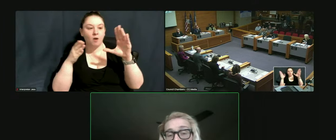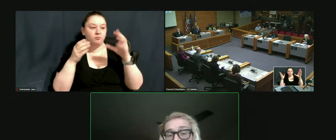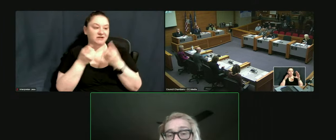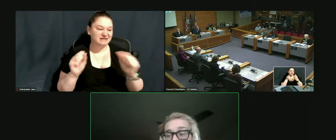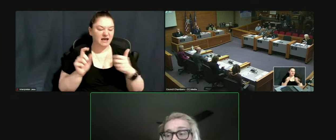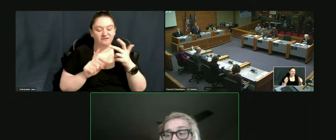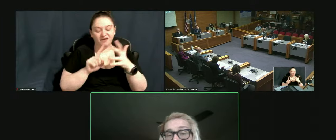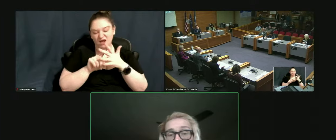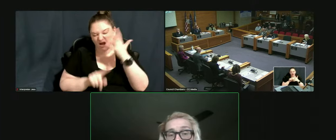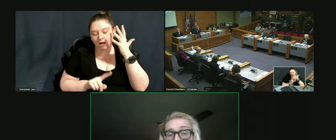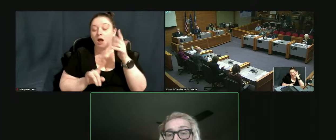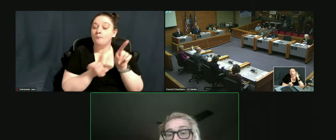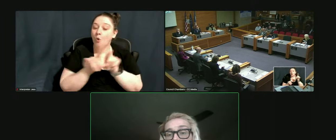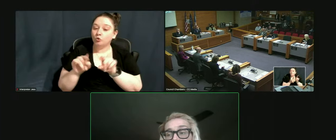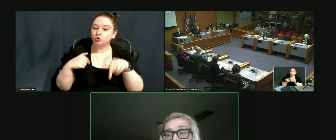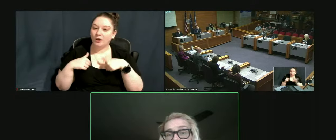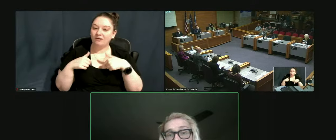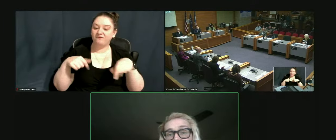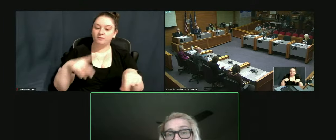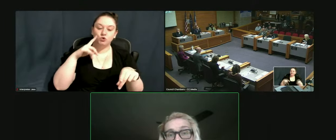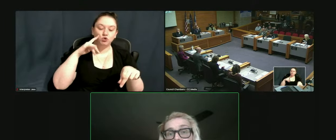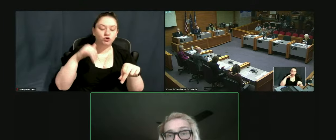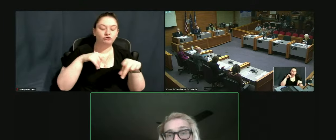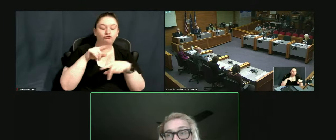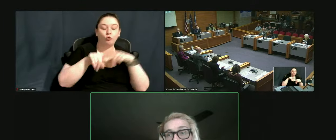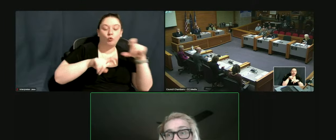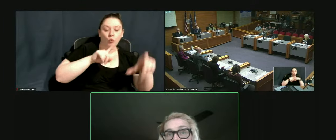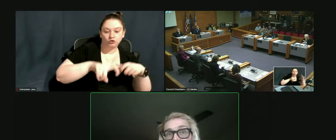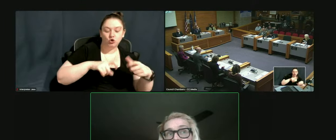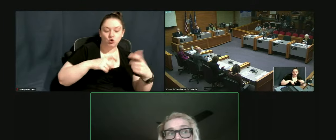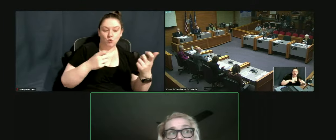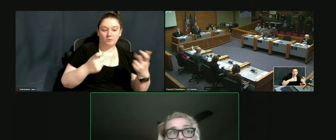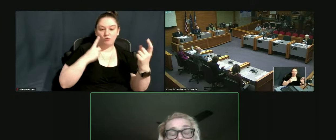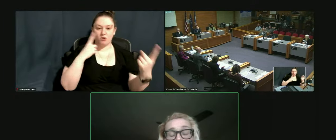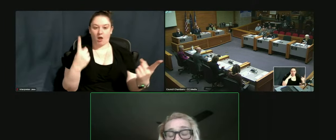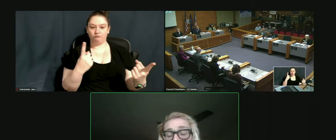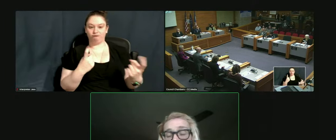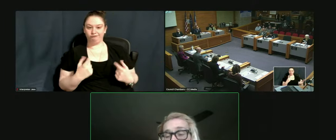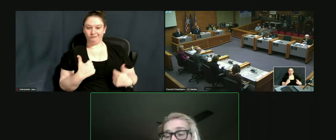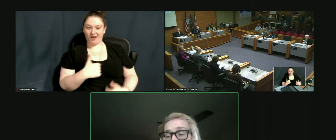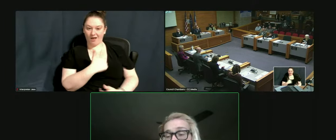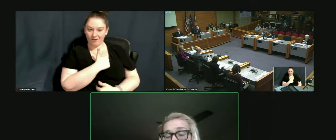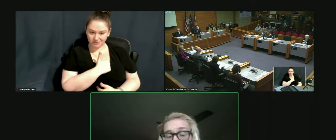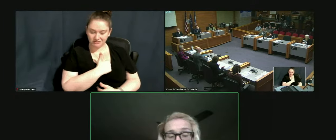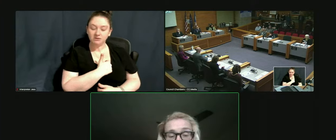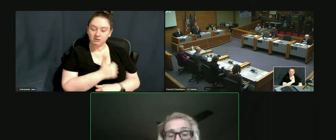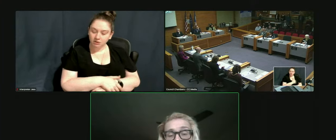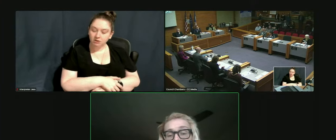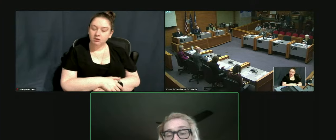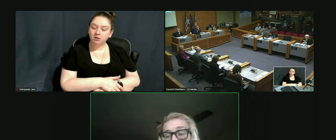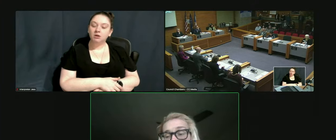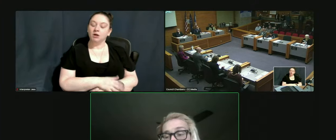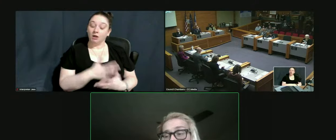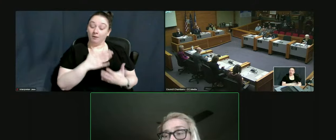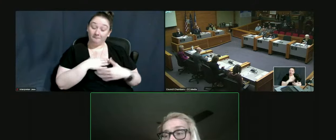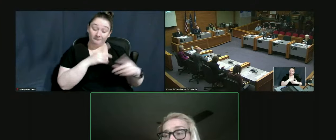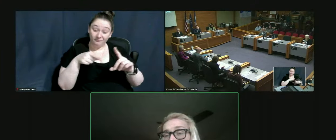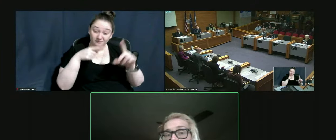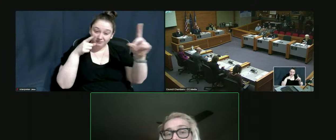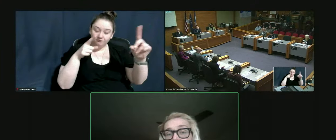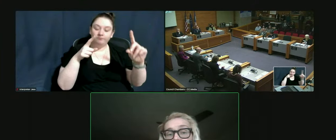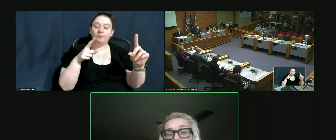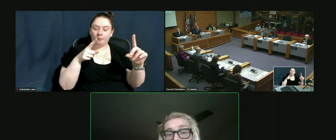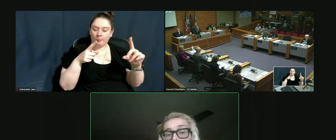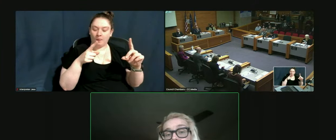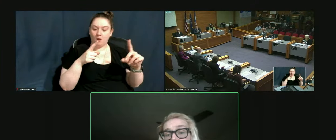for Q&A so that members of the public can ask us questions. It is my hope that by providing this town hall,